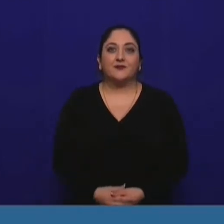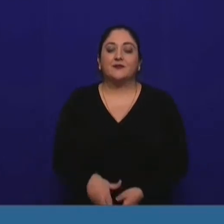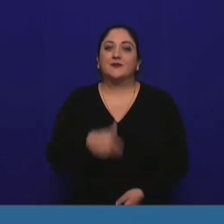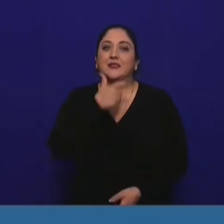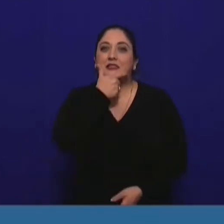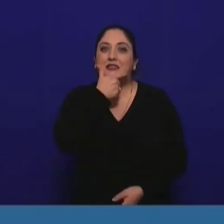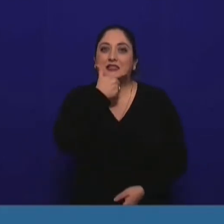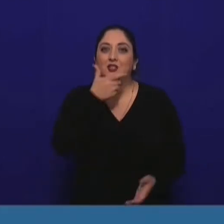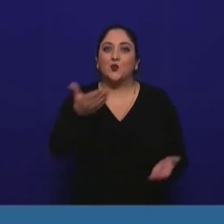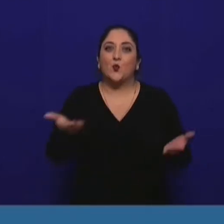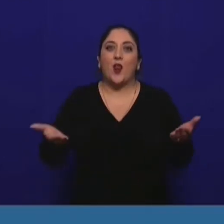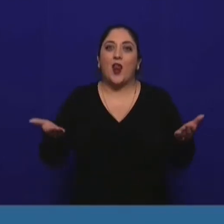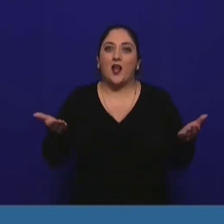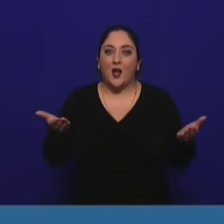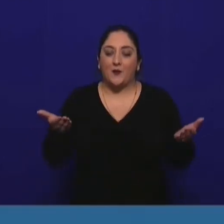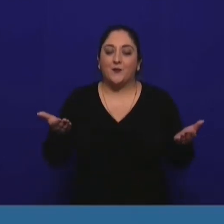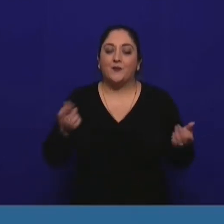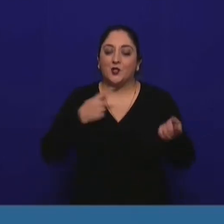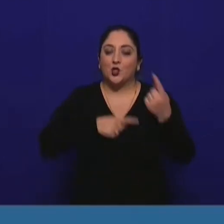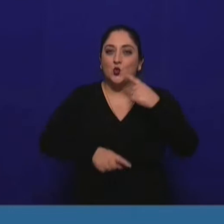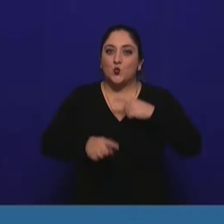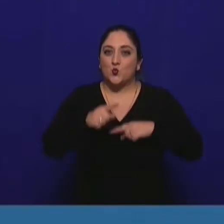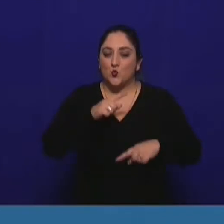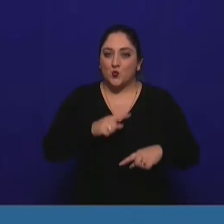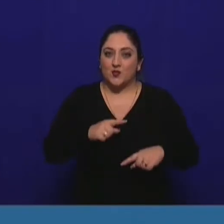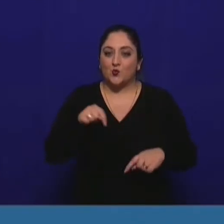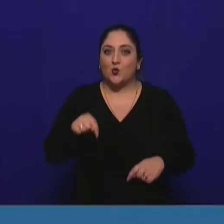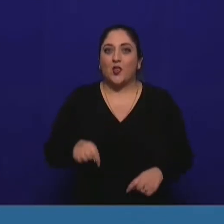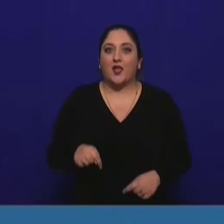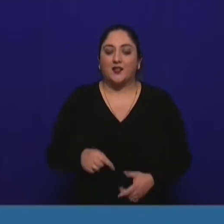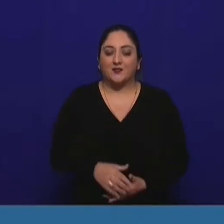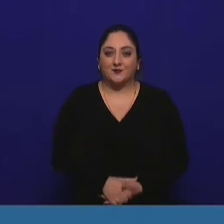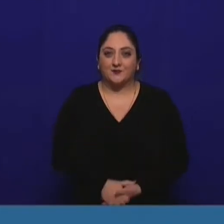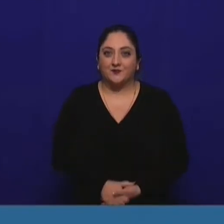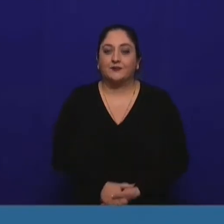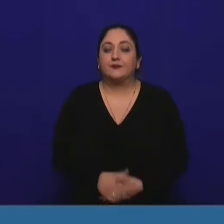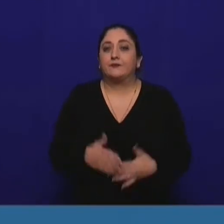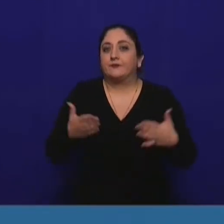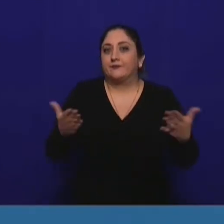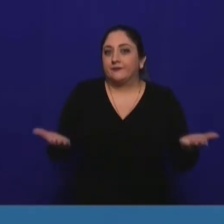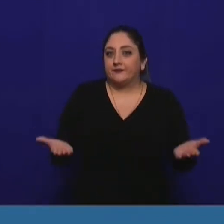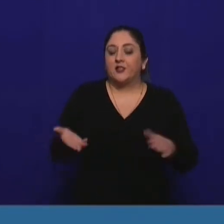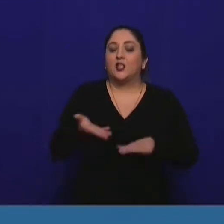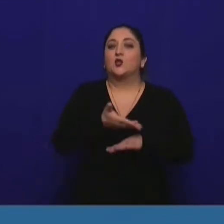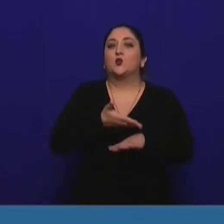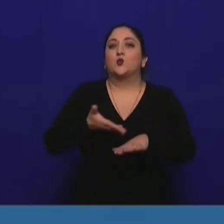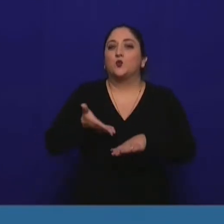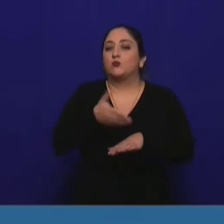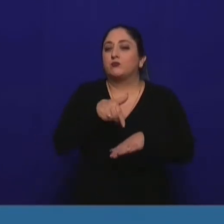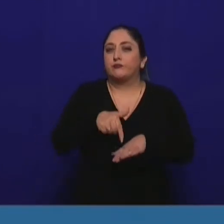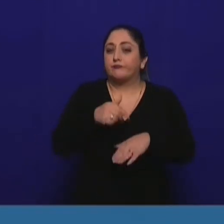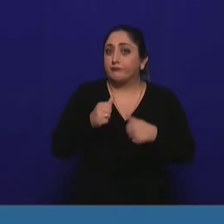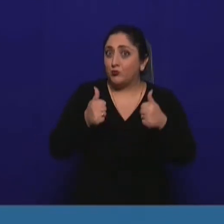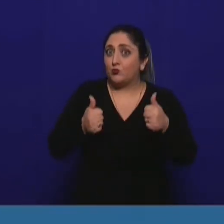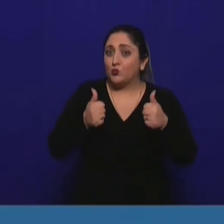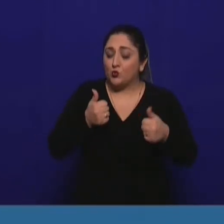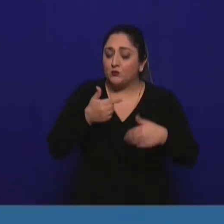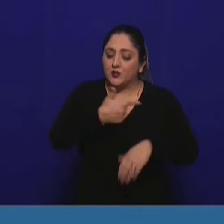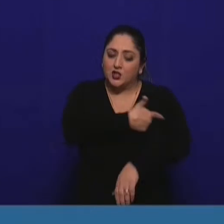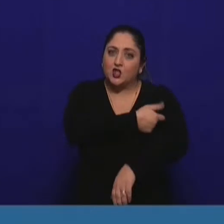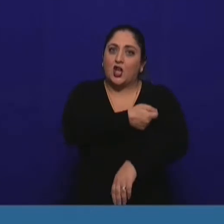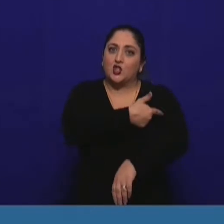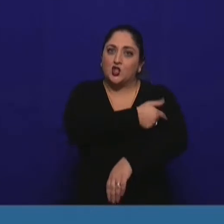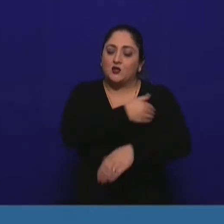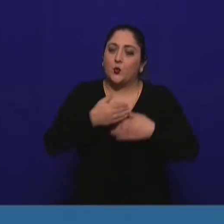Welcome everyone to the COVID-19 Medical Bulletin. The current situation is that we are progressing well in the